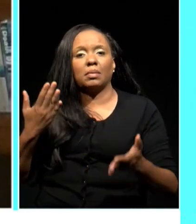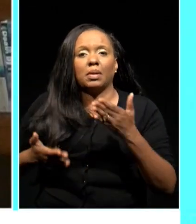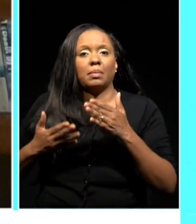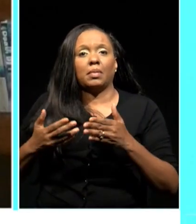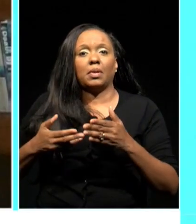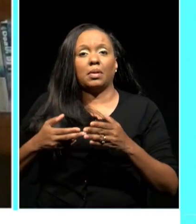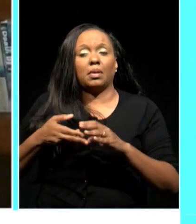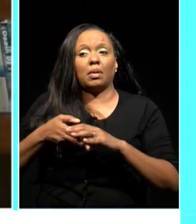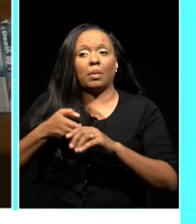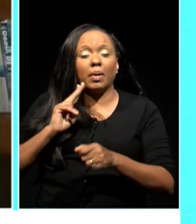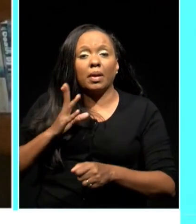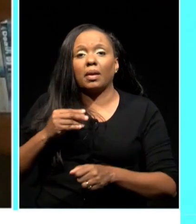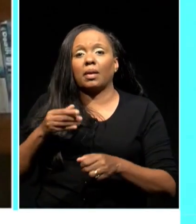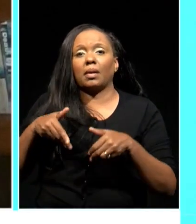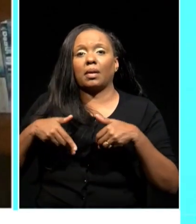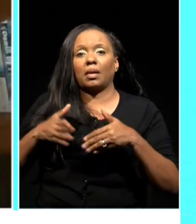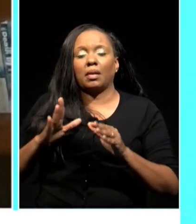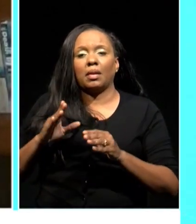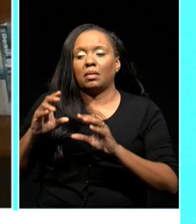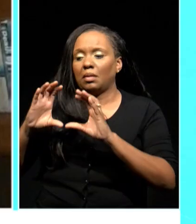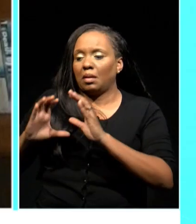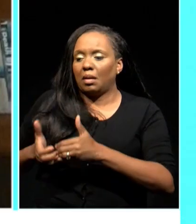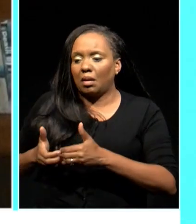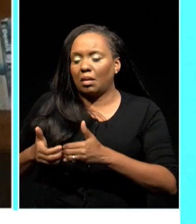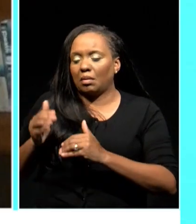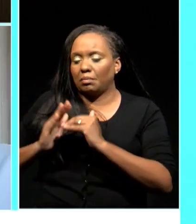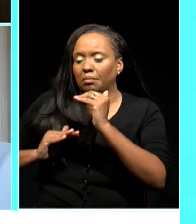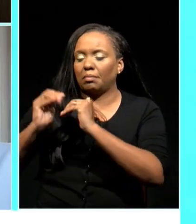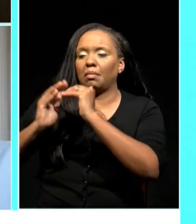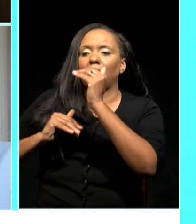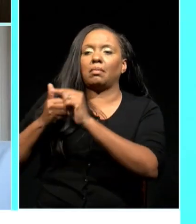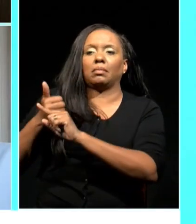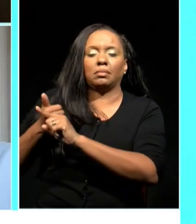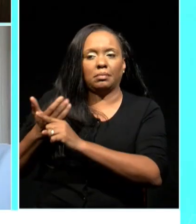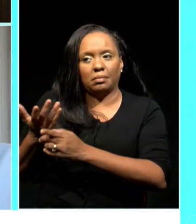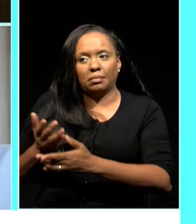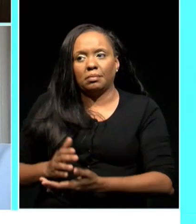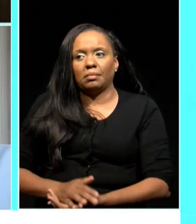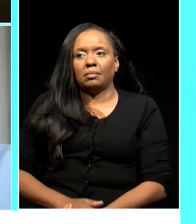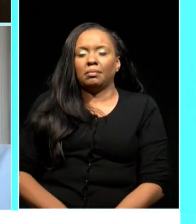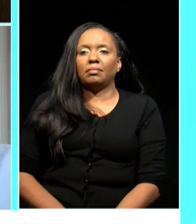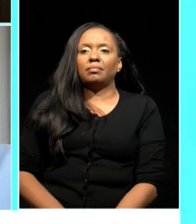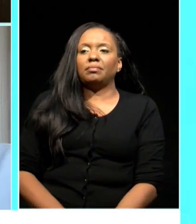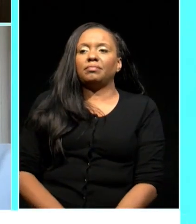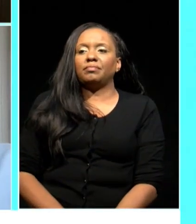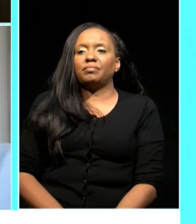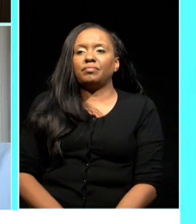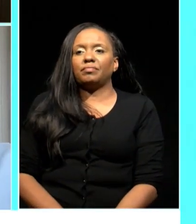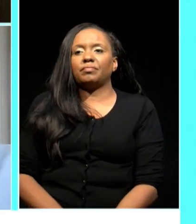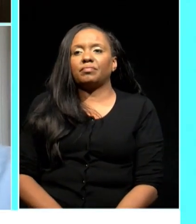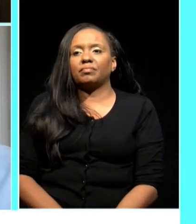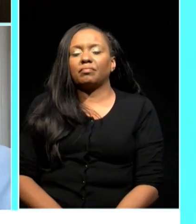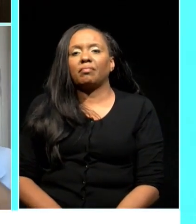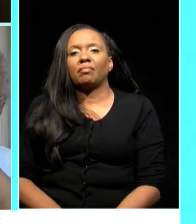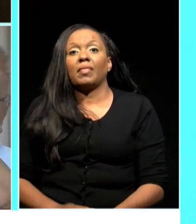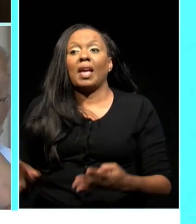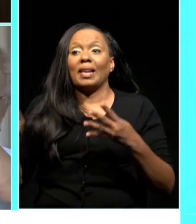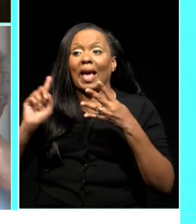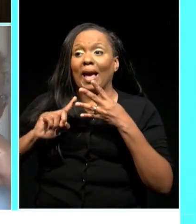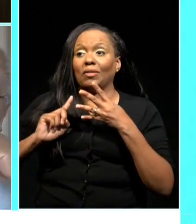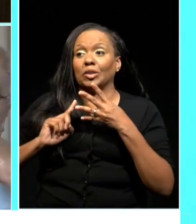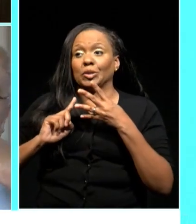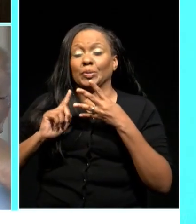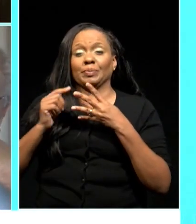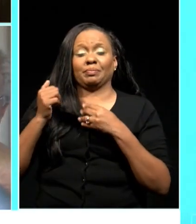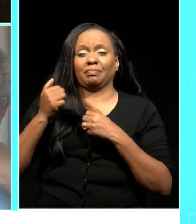resignation and let the party engage in its own recovery. Other persons might emerge. Devon, are we seeing any people rising that we